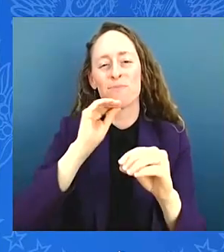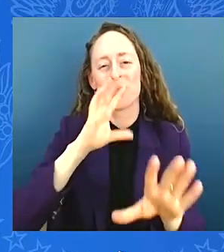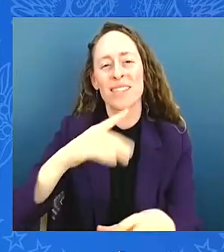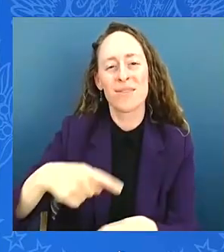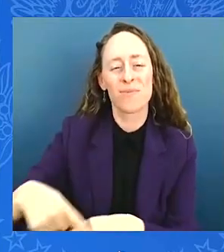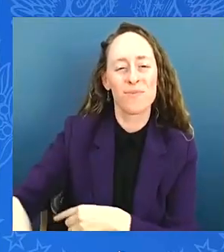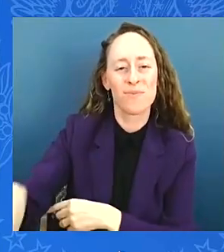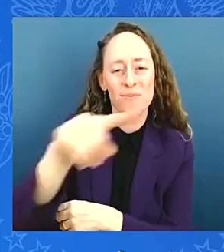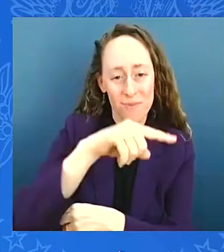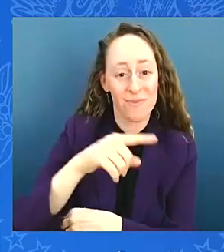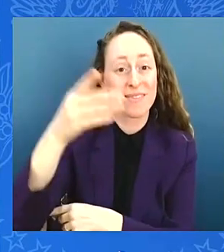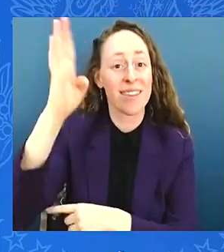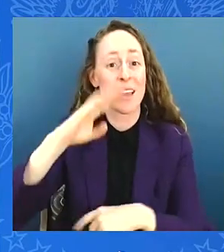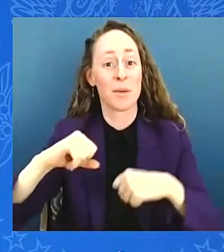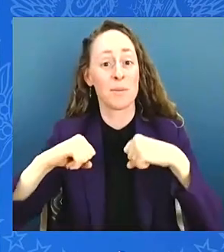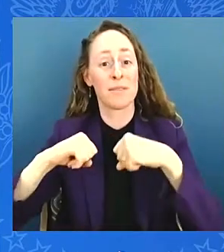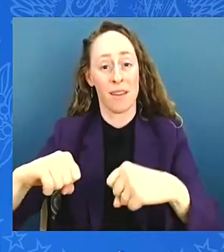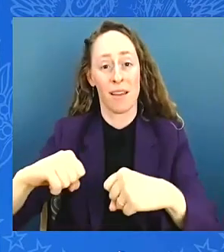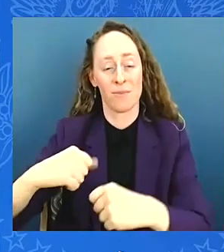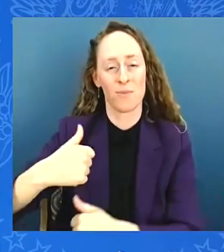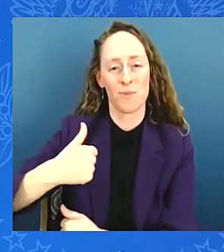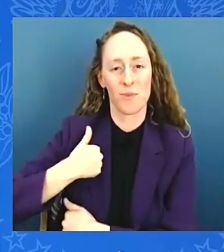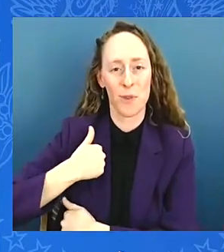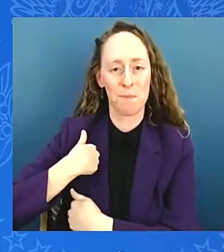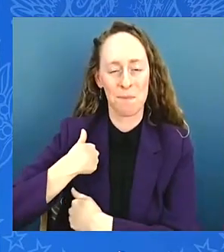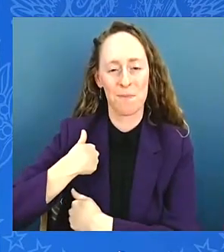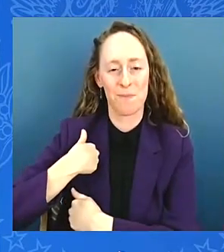going to fill in next year.